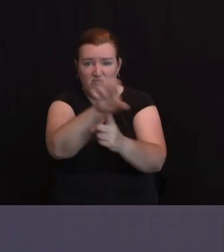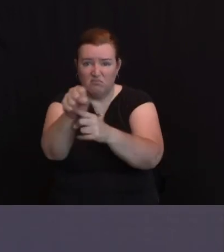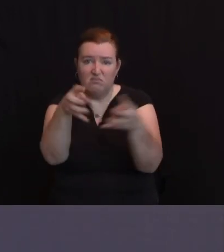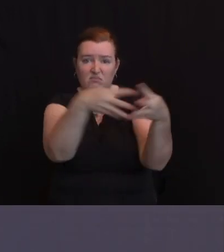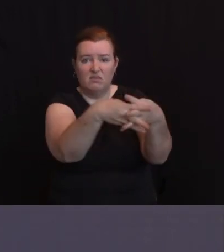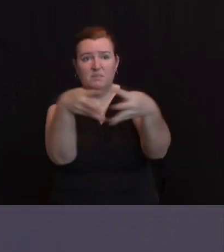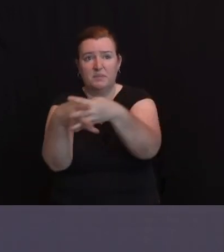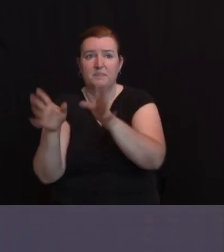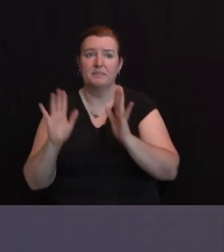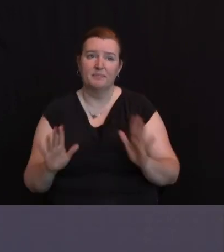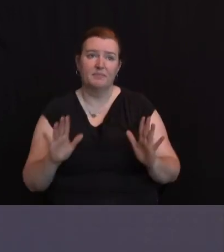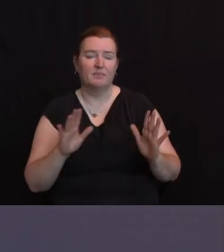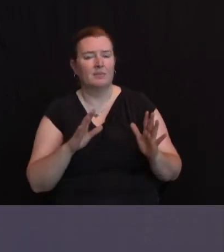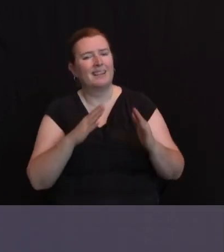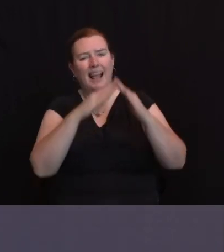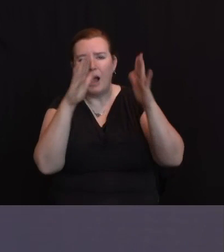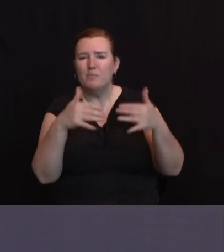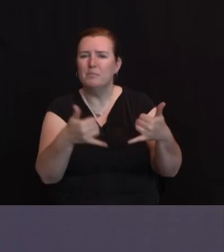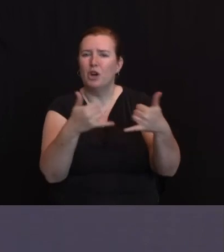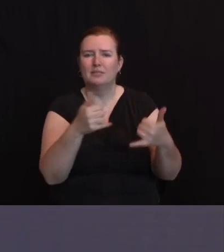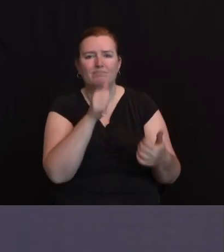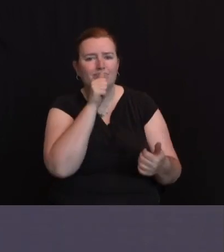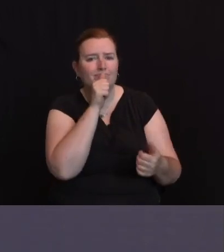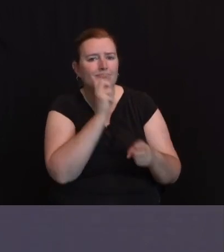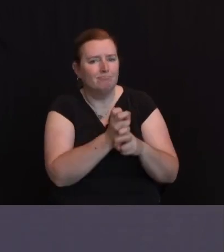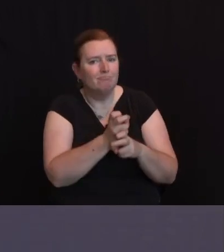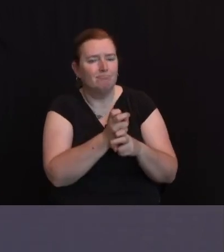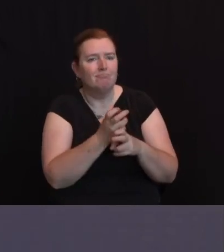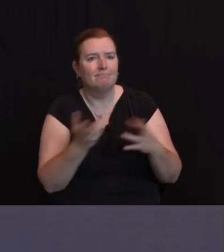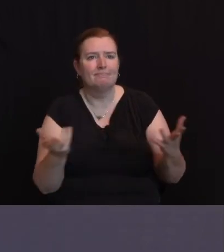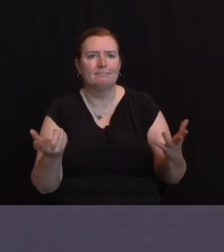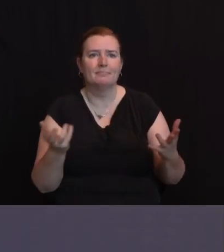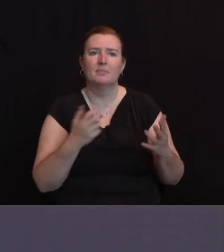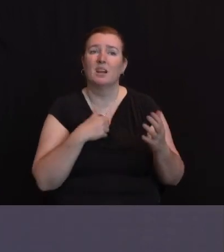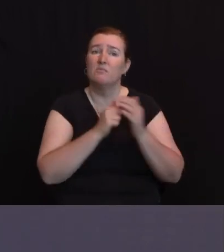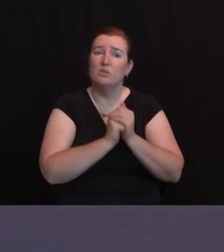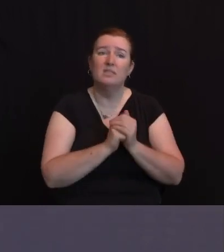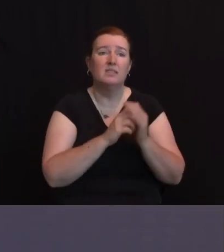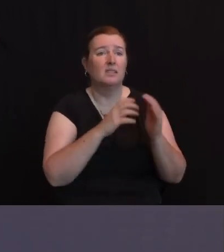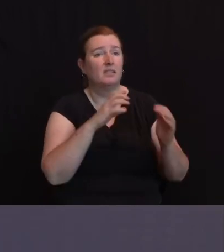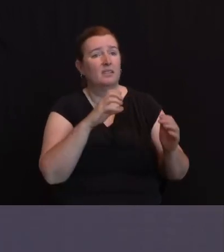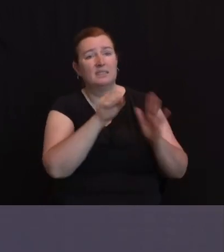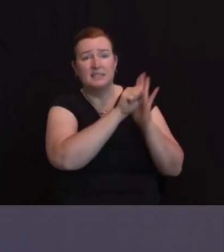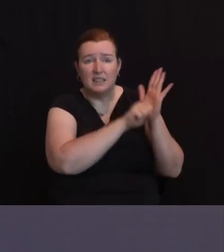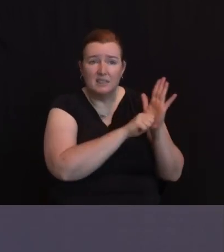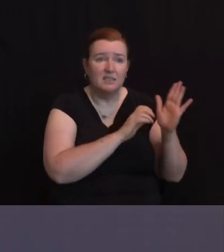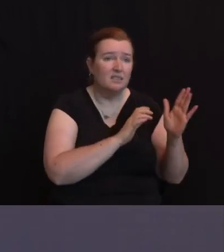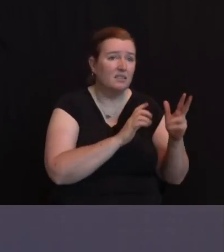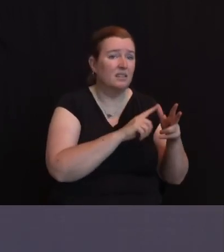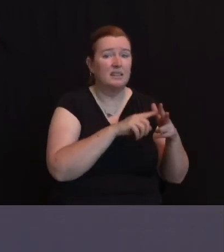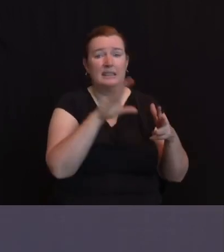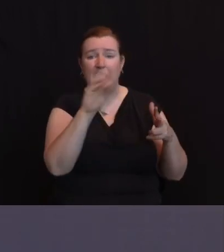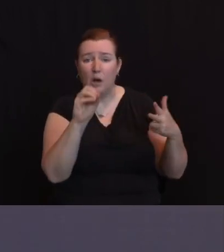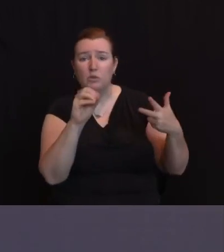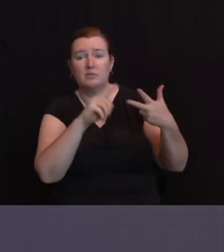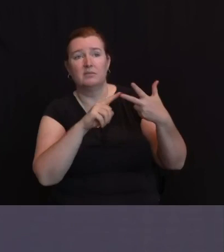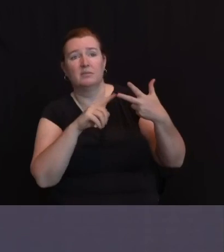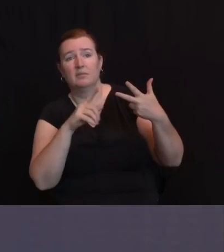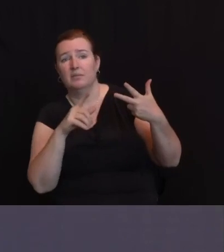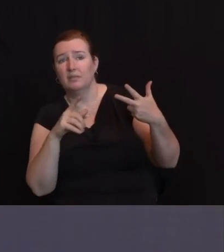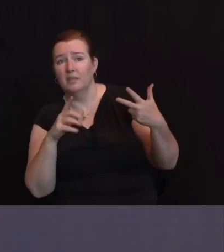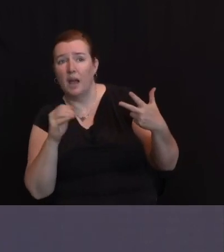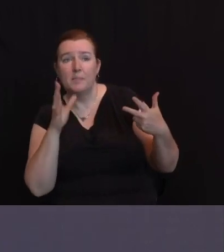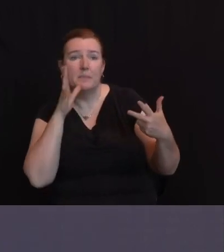private home. That's why we're pleading with not just state officials, but county and local, as well as moms and